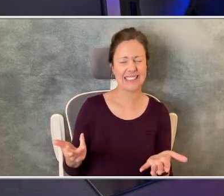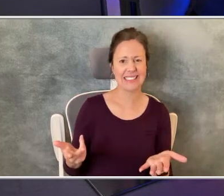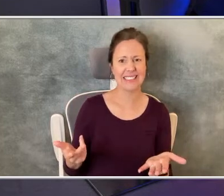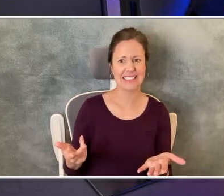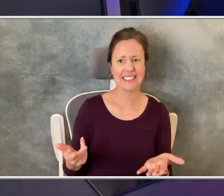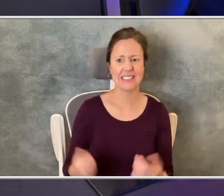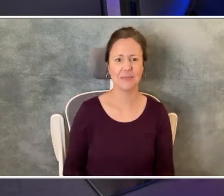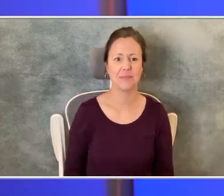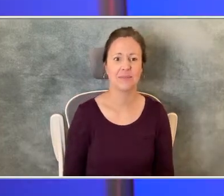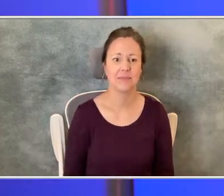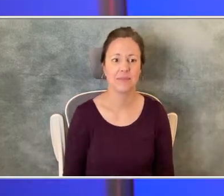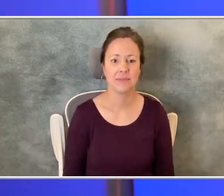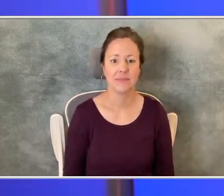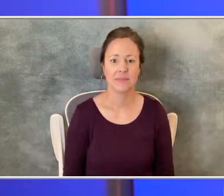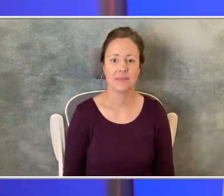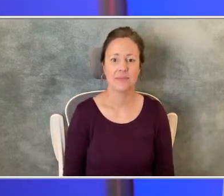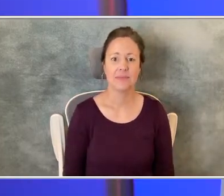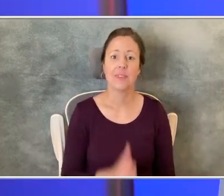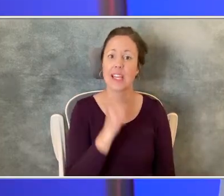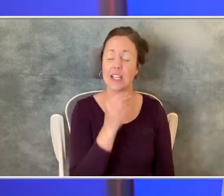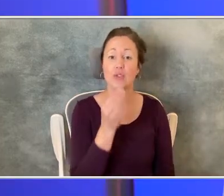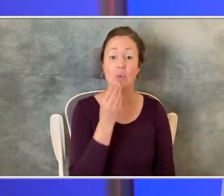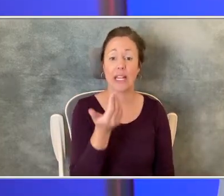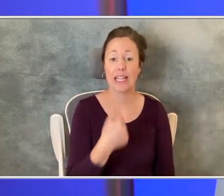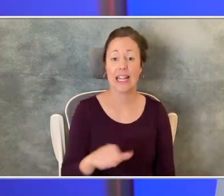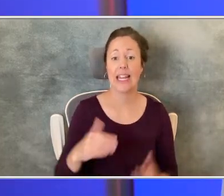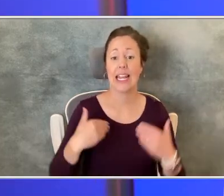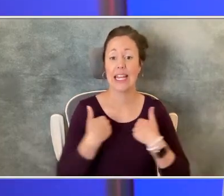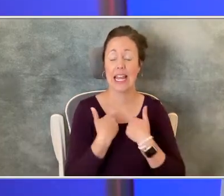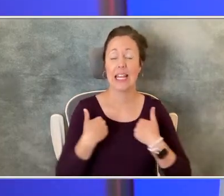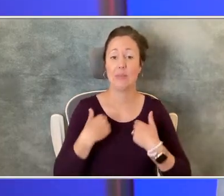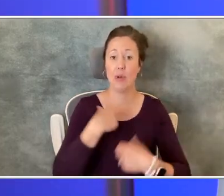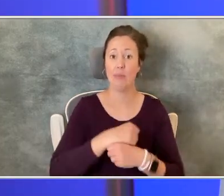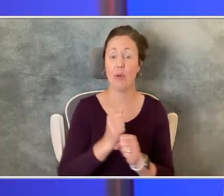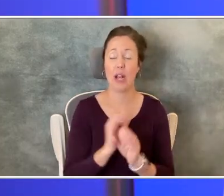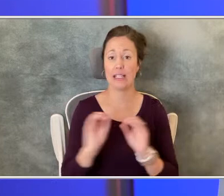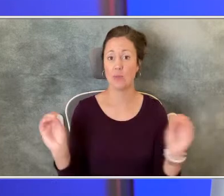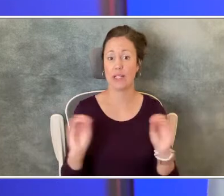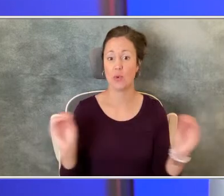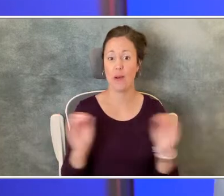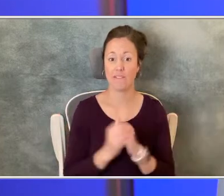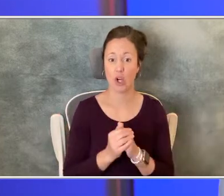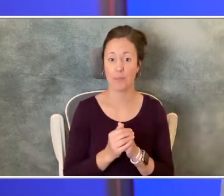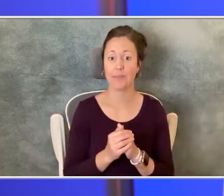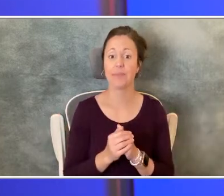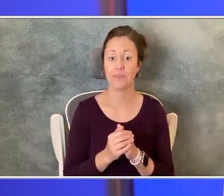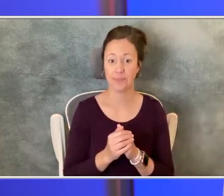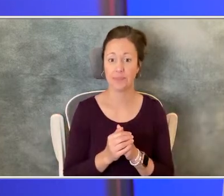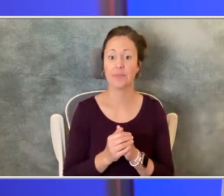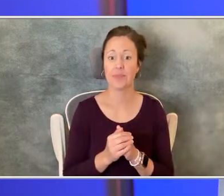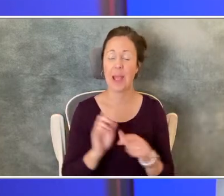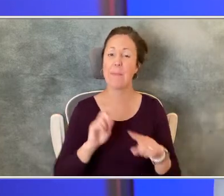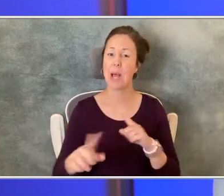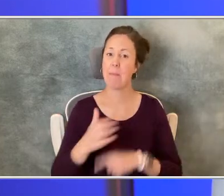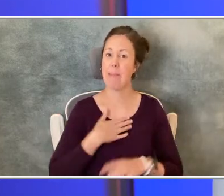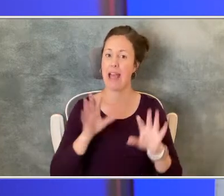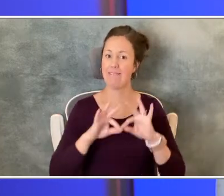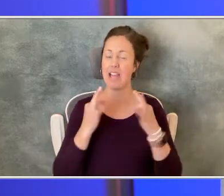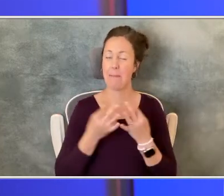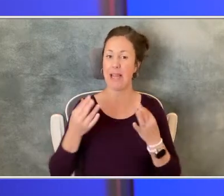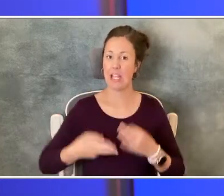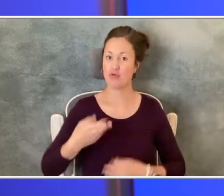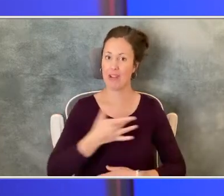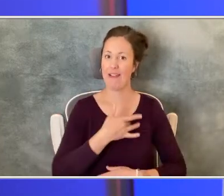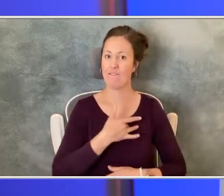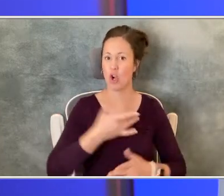eat? I don't eat any animal products whatsoever, and I have an extensive family history of heart disease. And a lot of